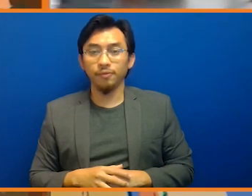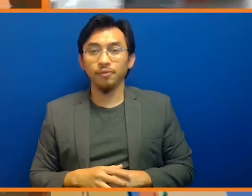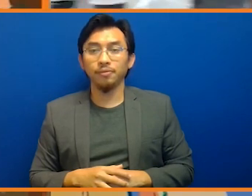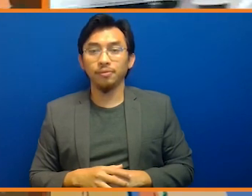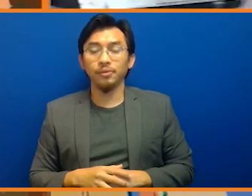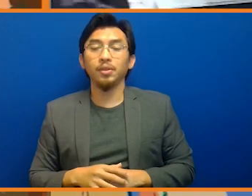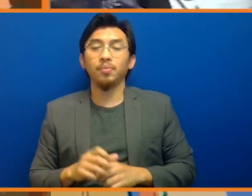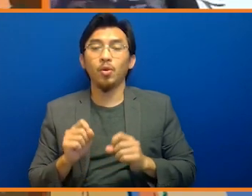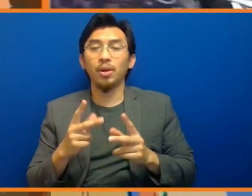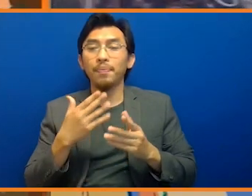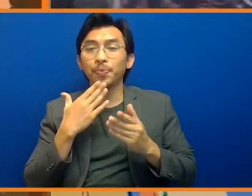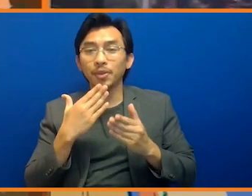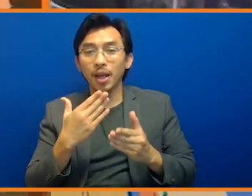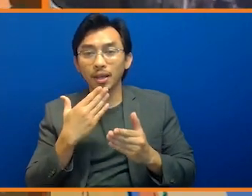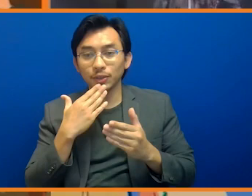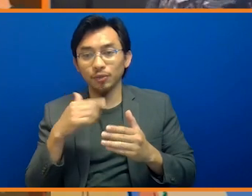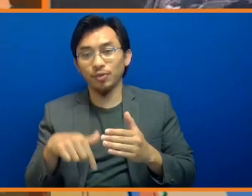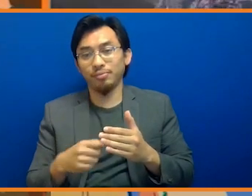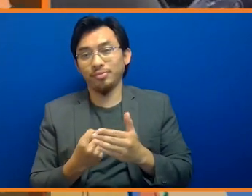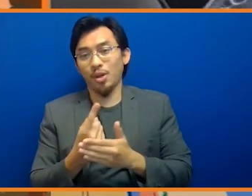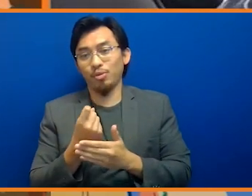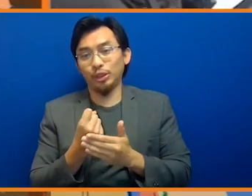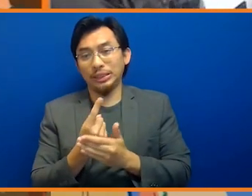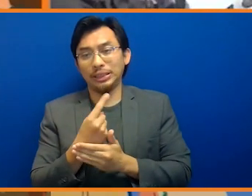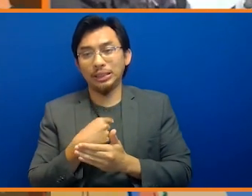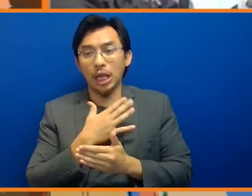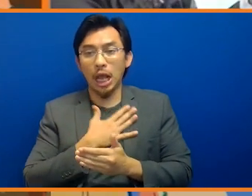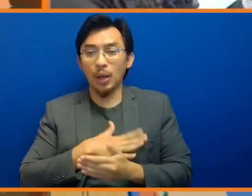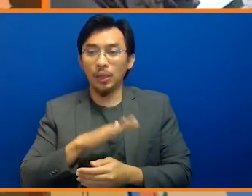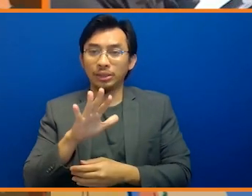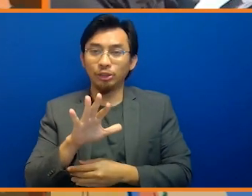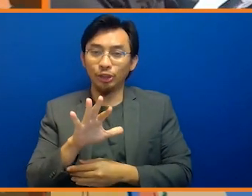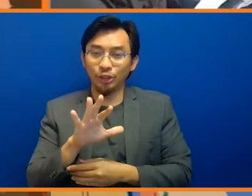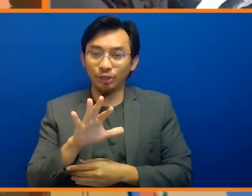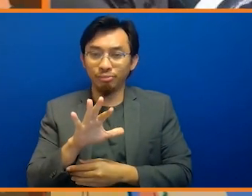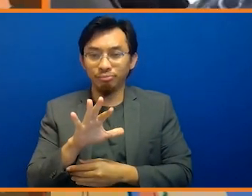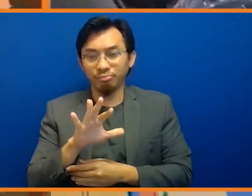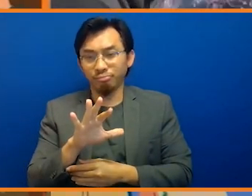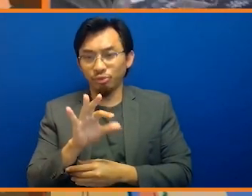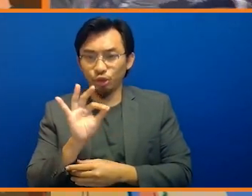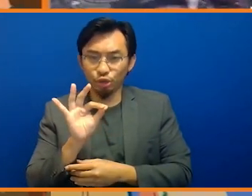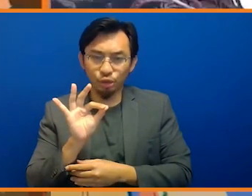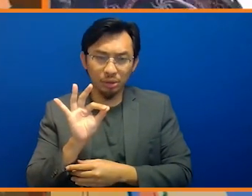Okay, thank you for the opportunity. So I want to choose,